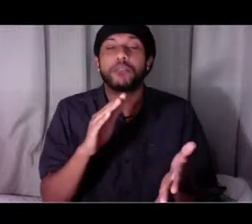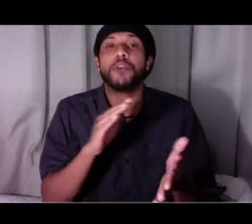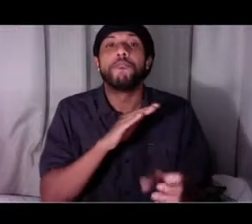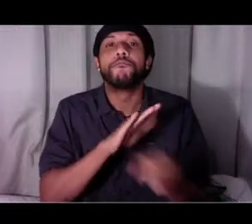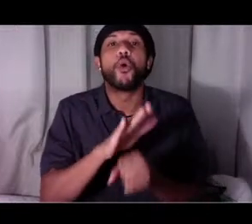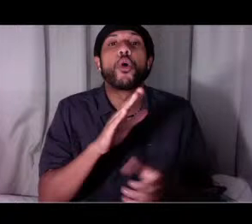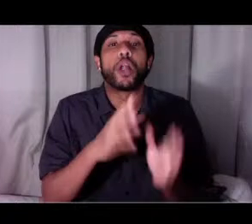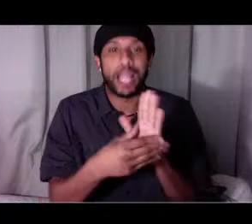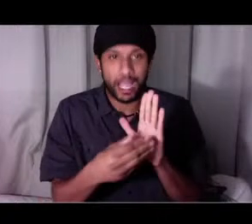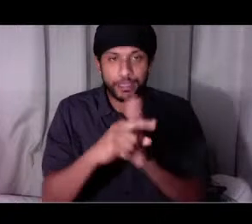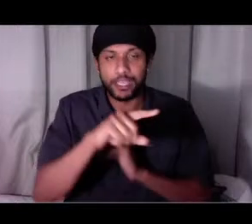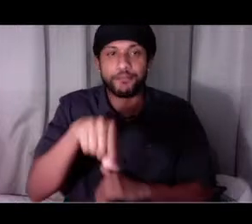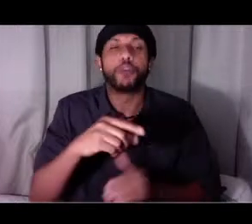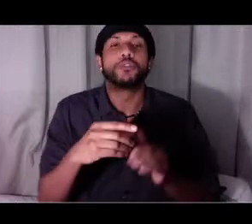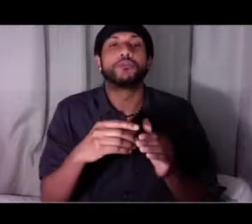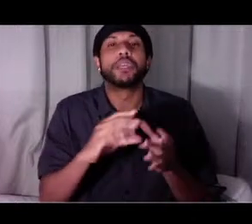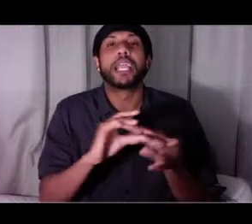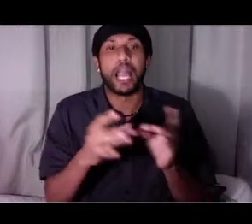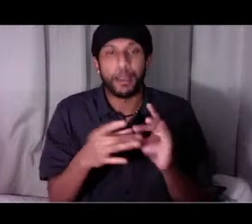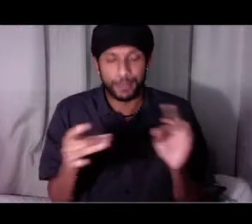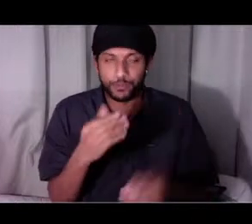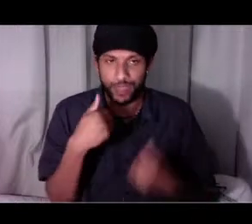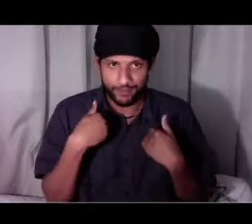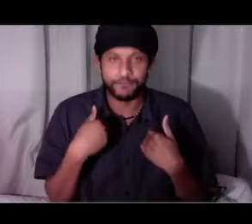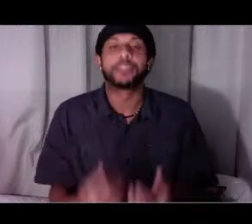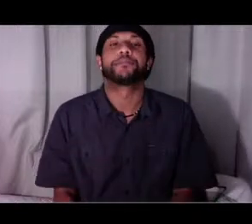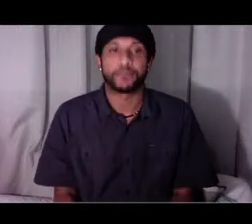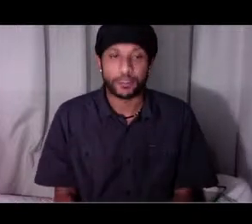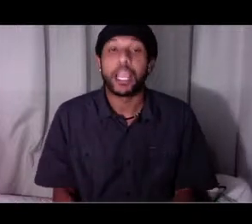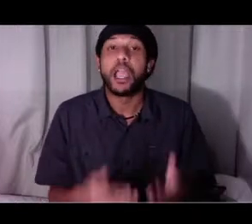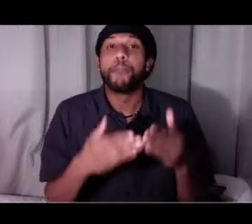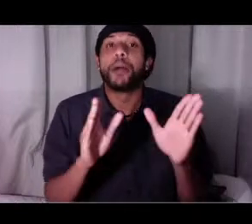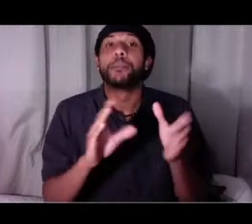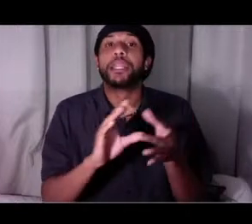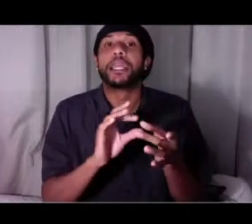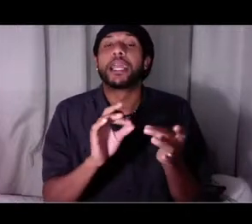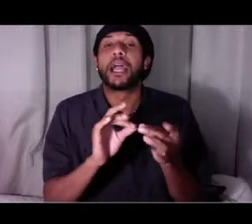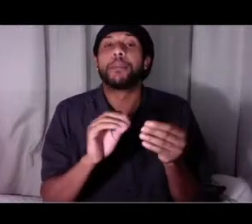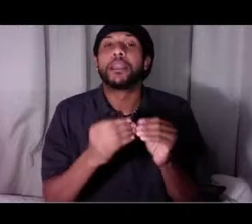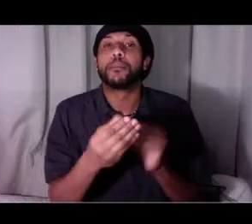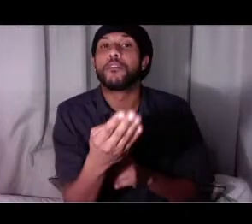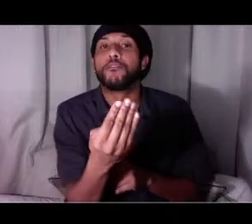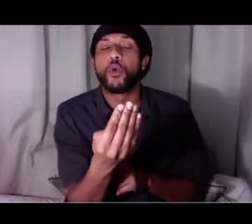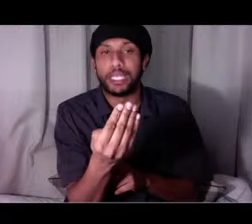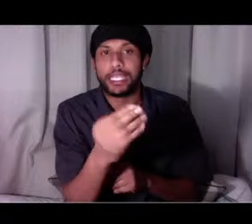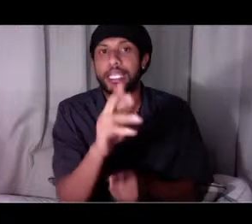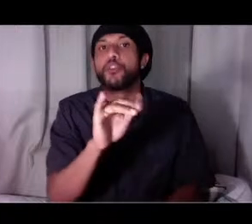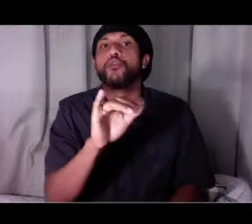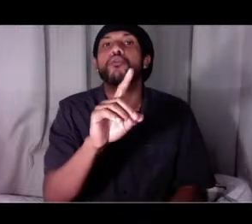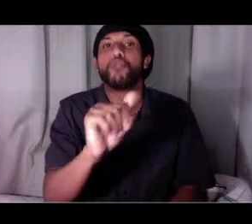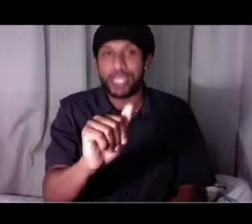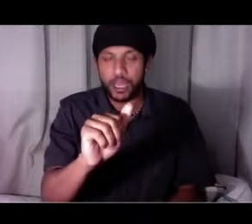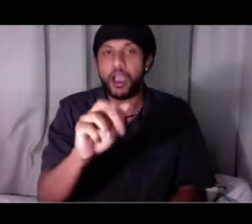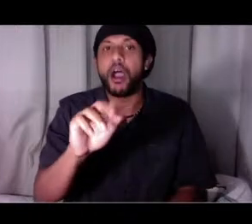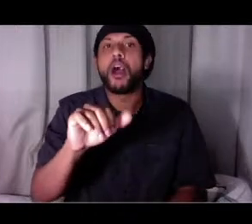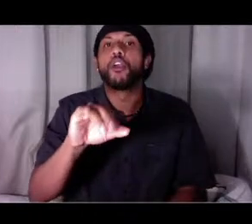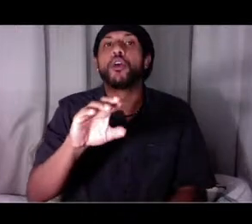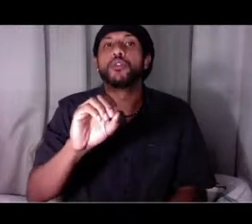in time thank you public comment number 14 Rita AOS